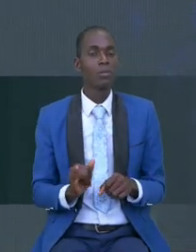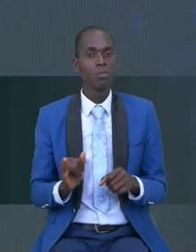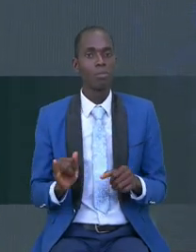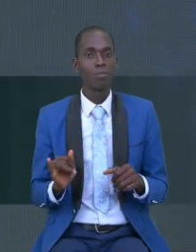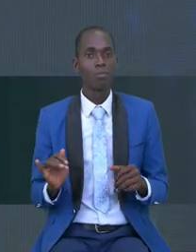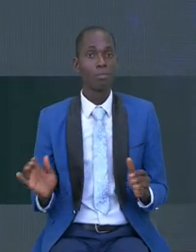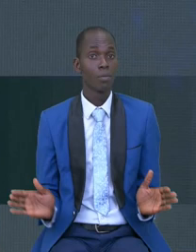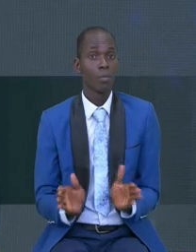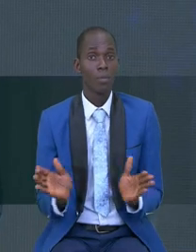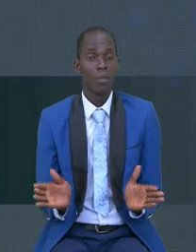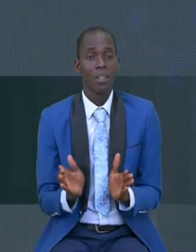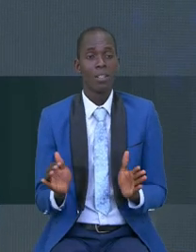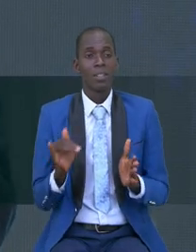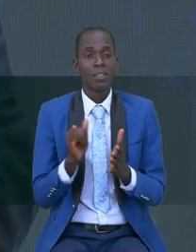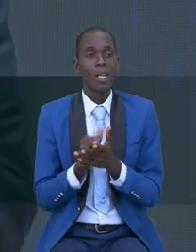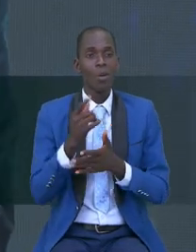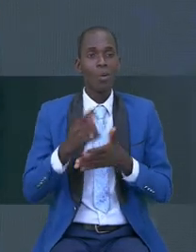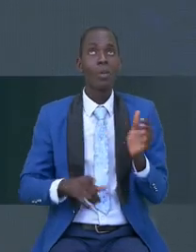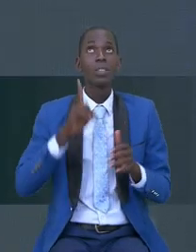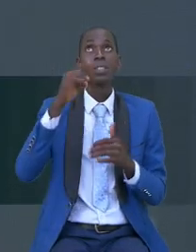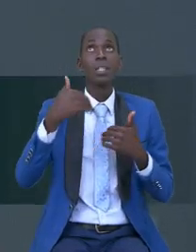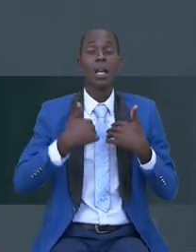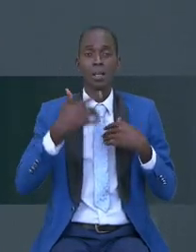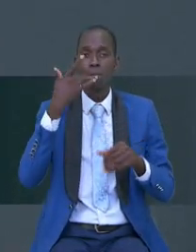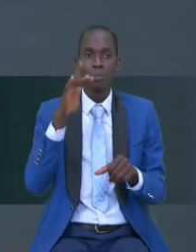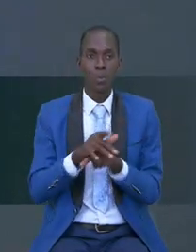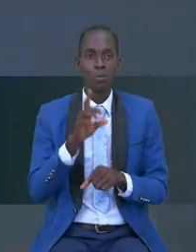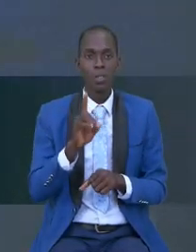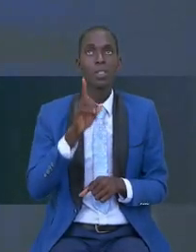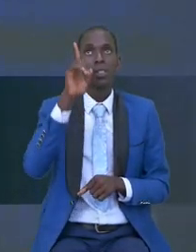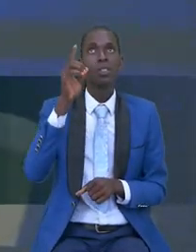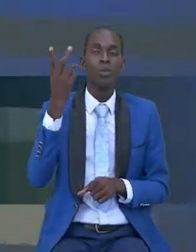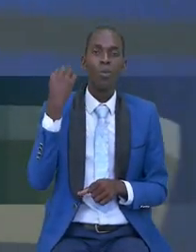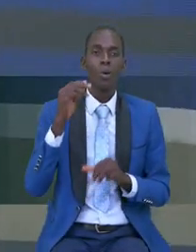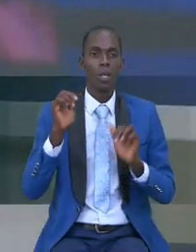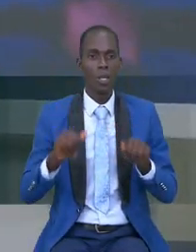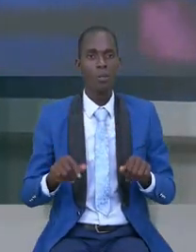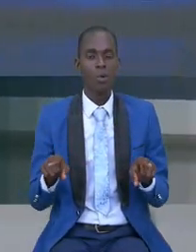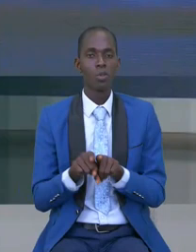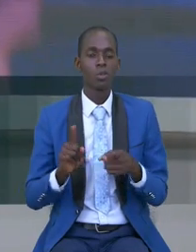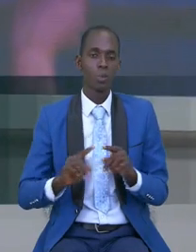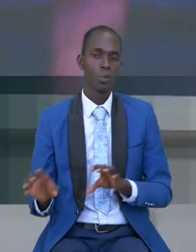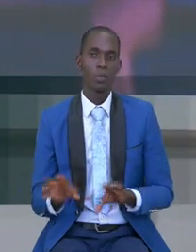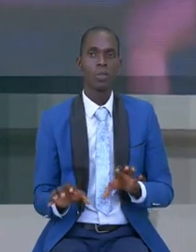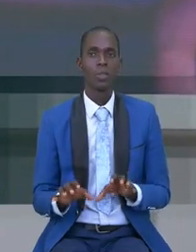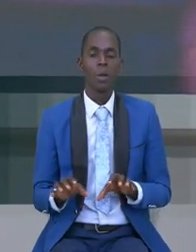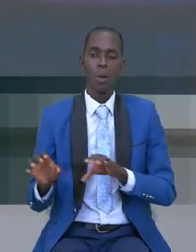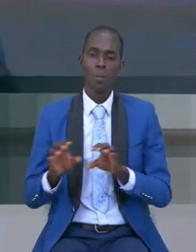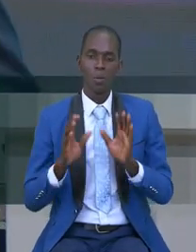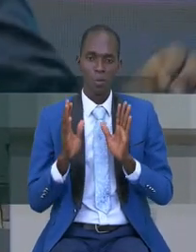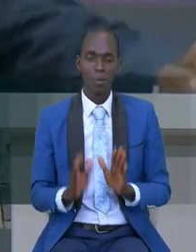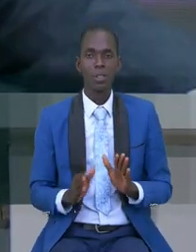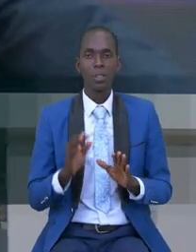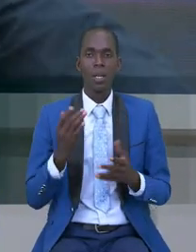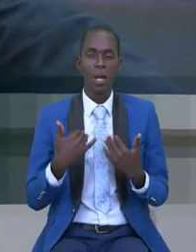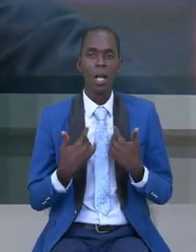he had promised, he was able also to perform. Performance has